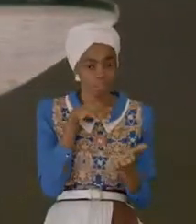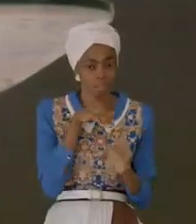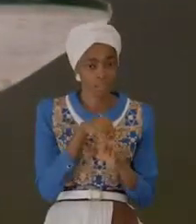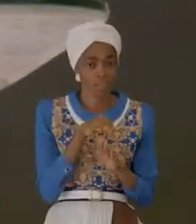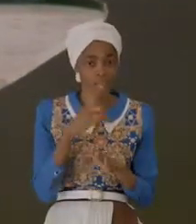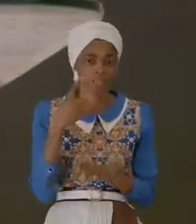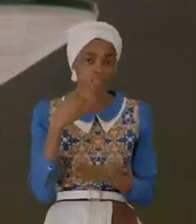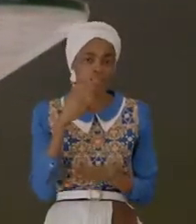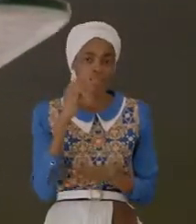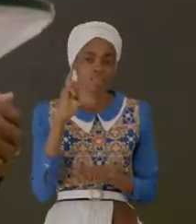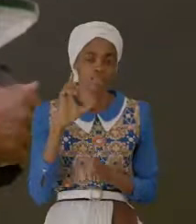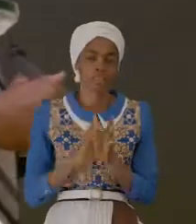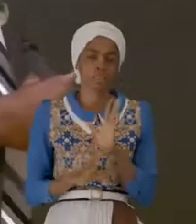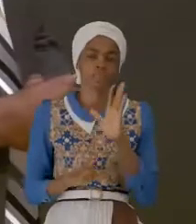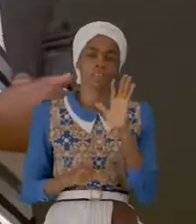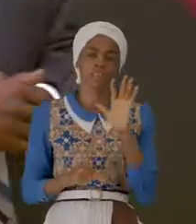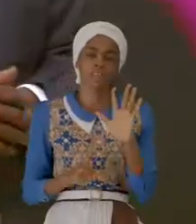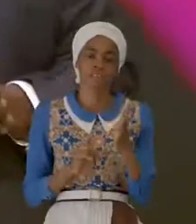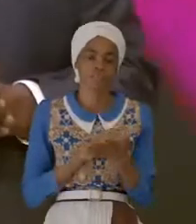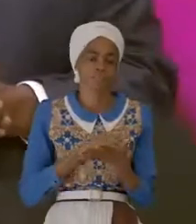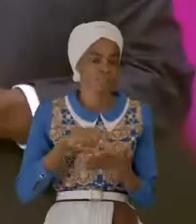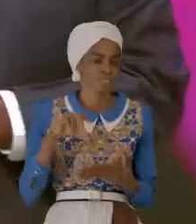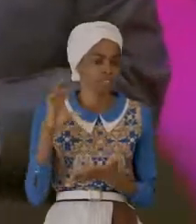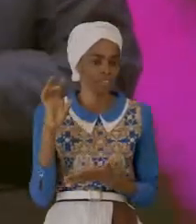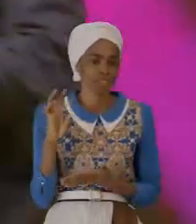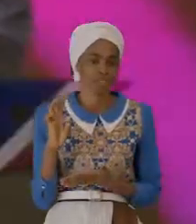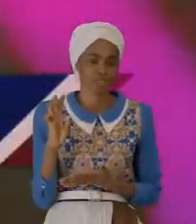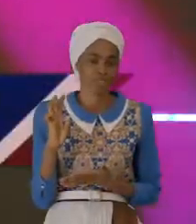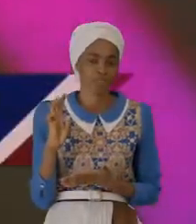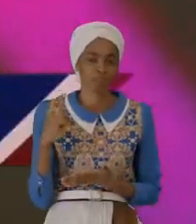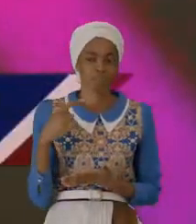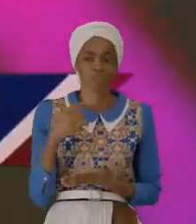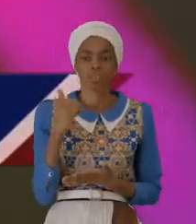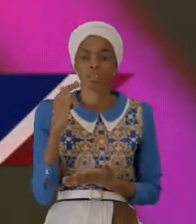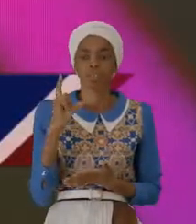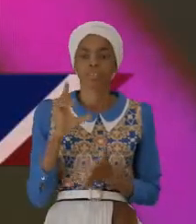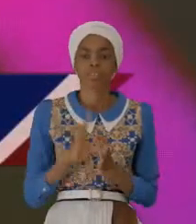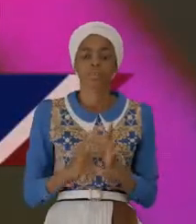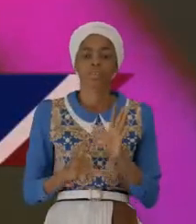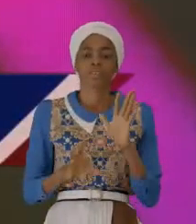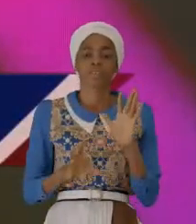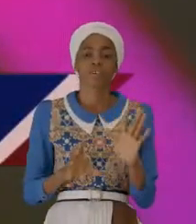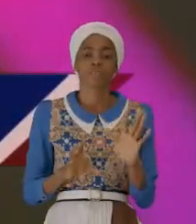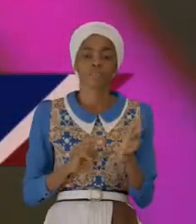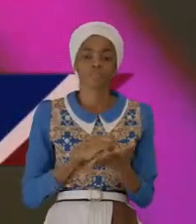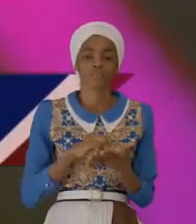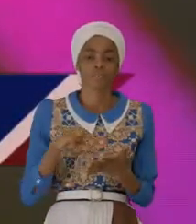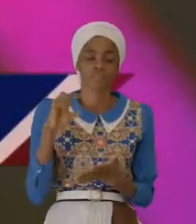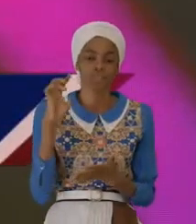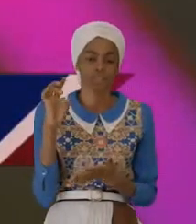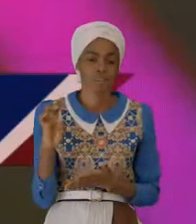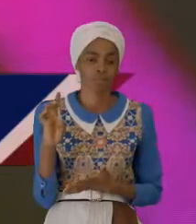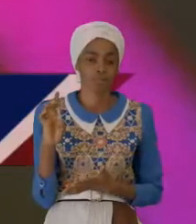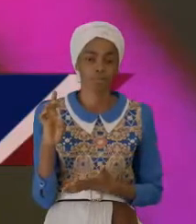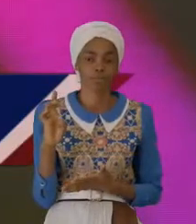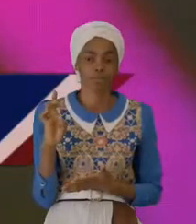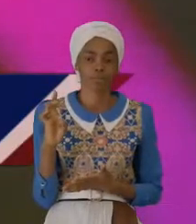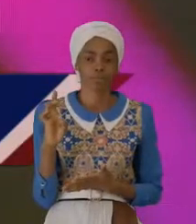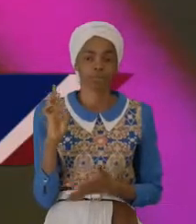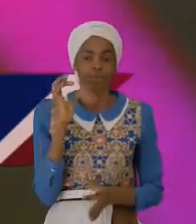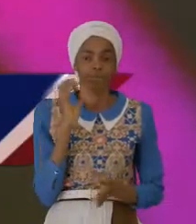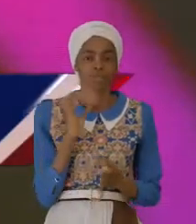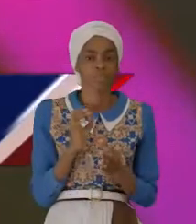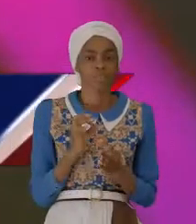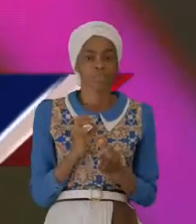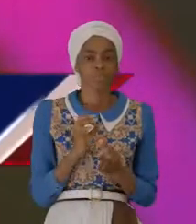5. reading from verse 7 Galatians 5 verse 7. you